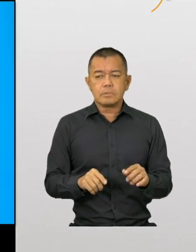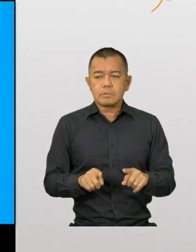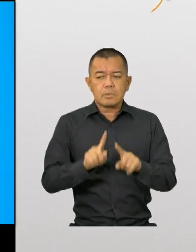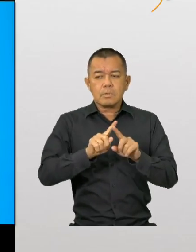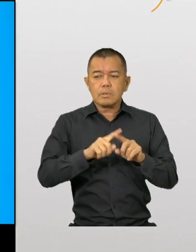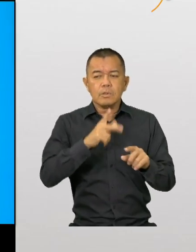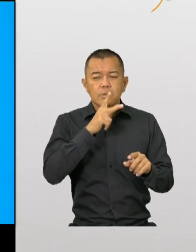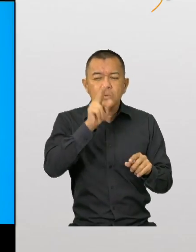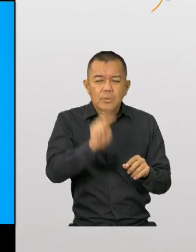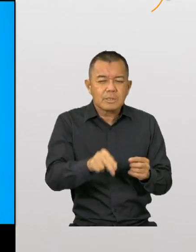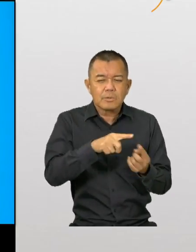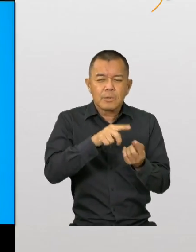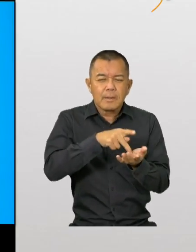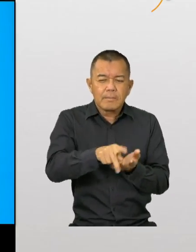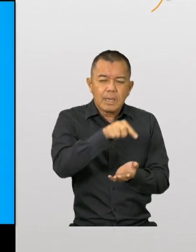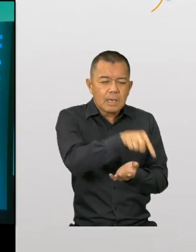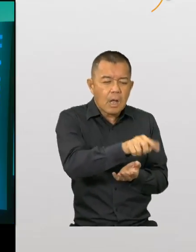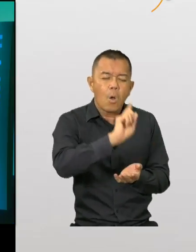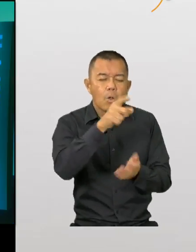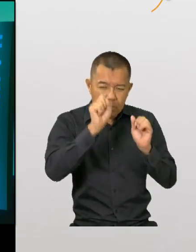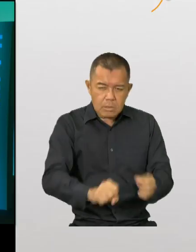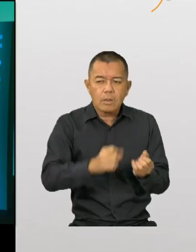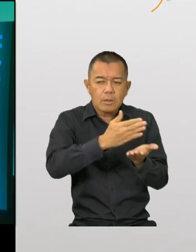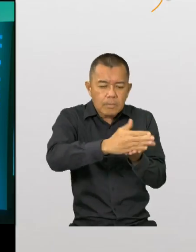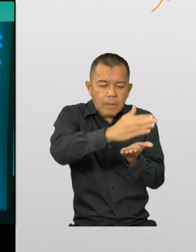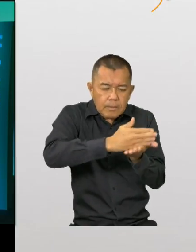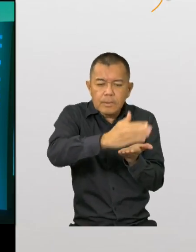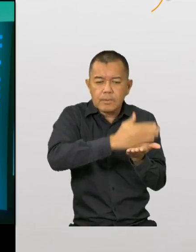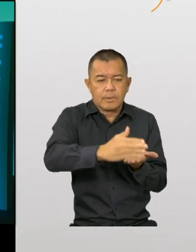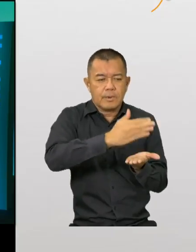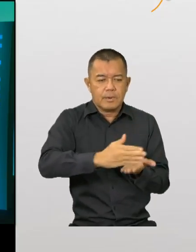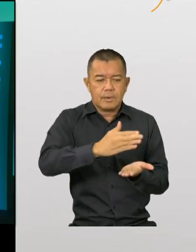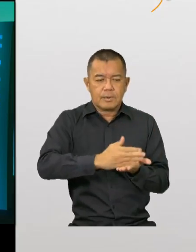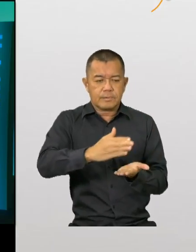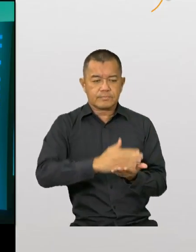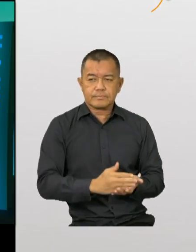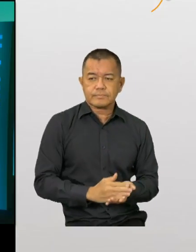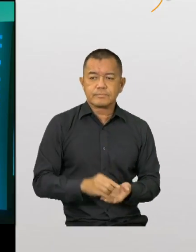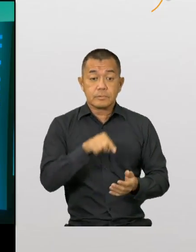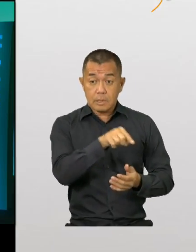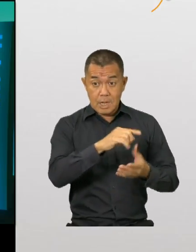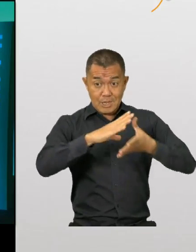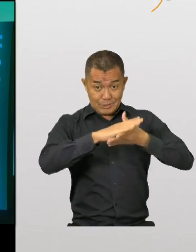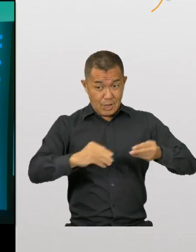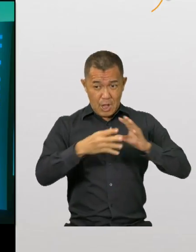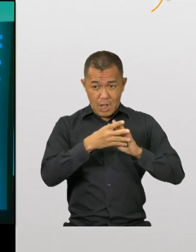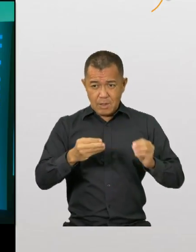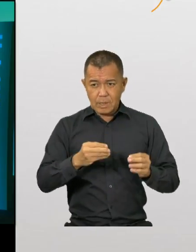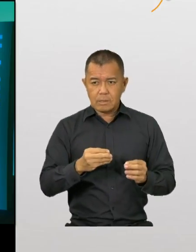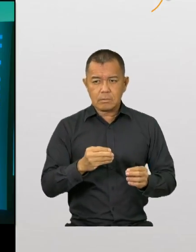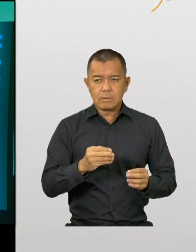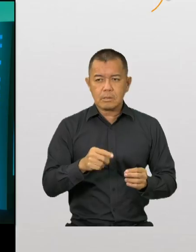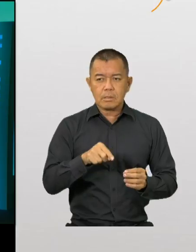Yong Kwang and Sabrina's story is not unusual. 80% of us live in public housing. It's the Singapore